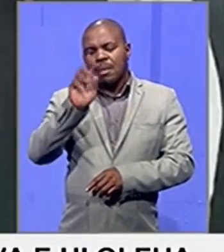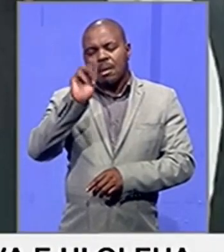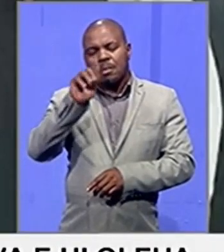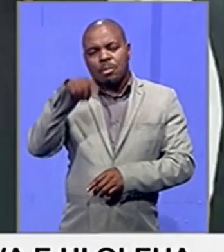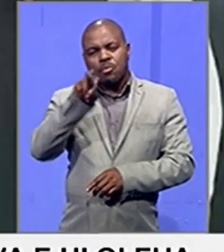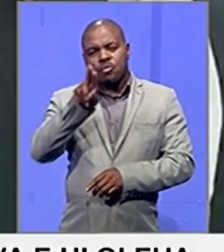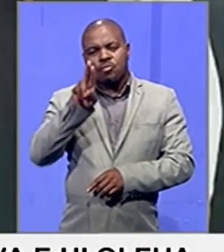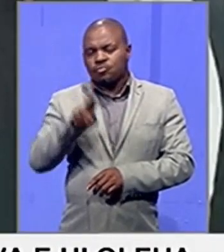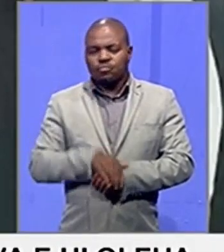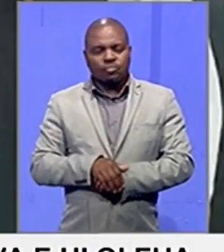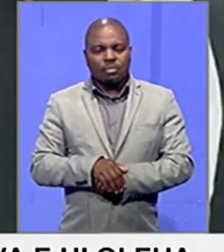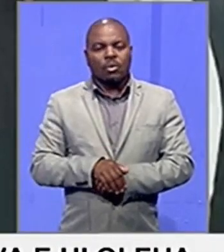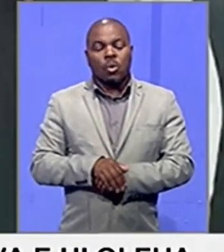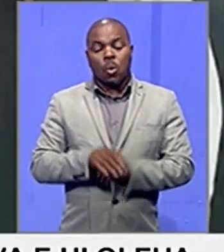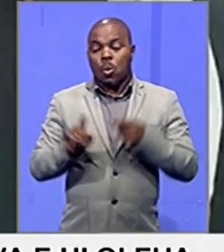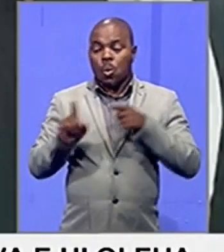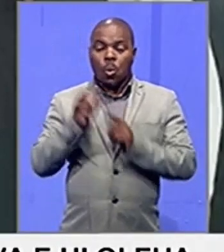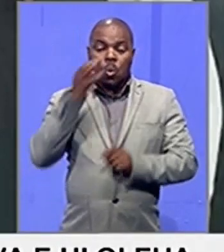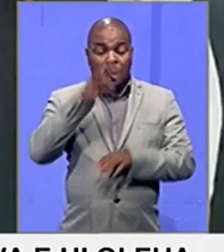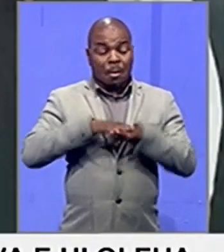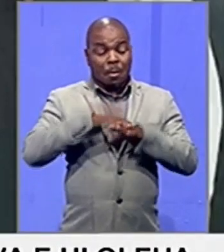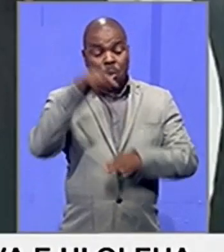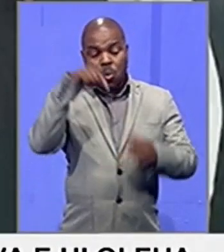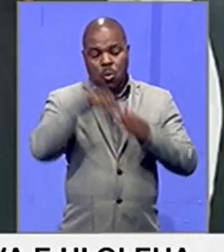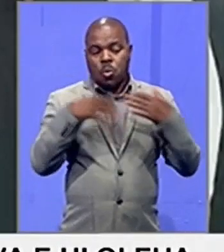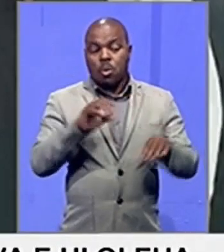taba ena e sa di dinyane dikgolo di sa tla.